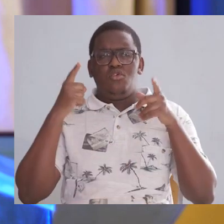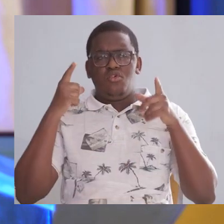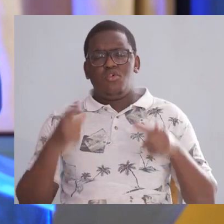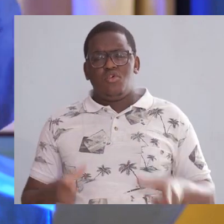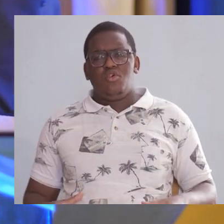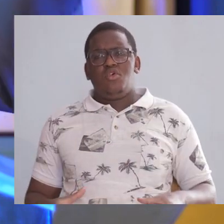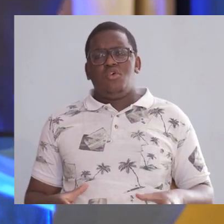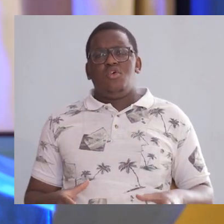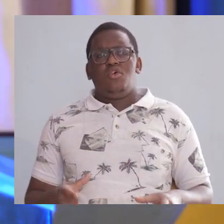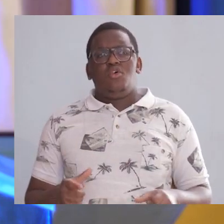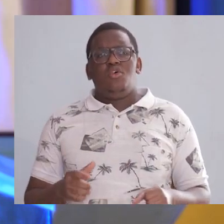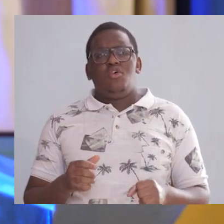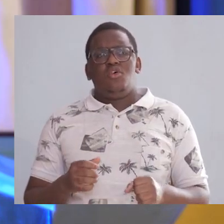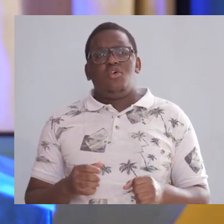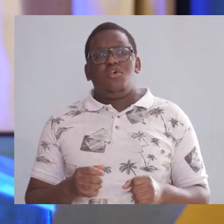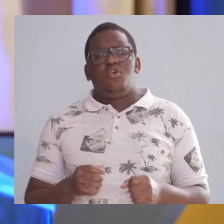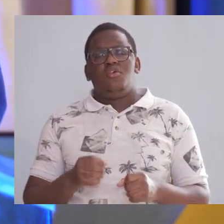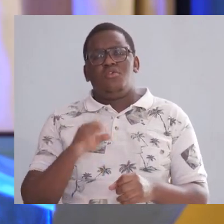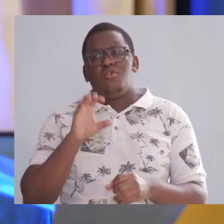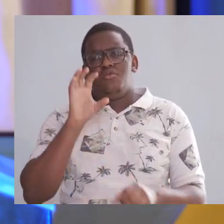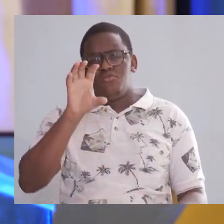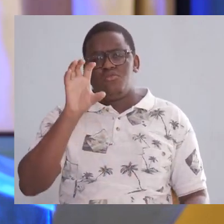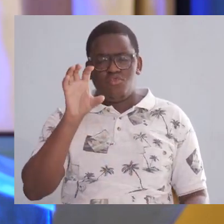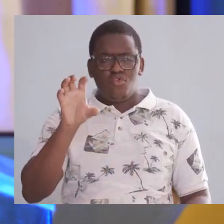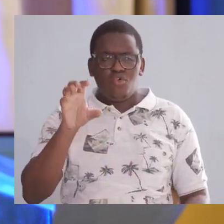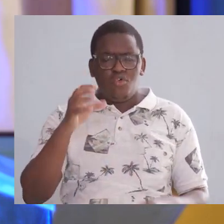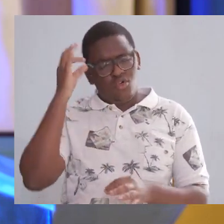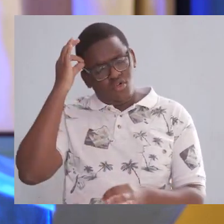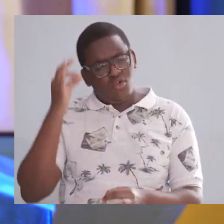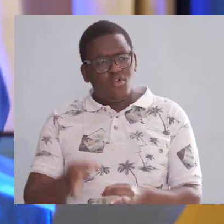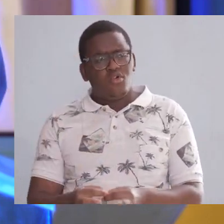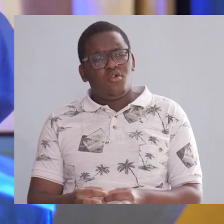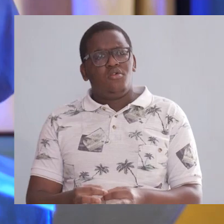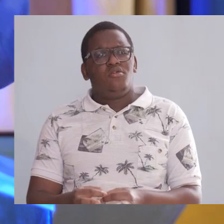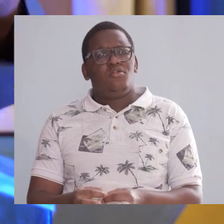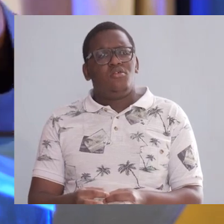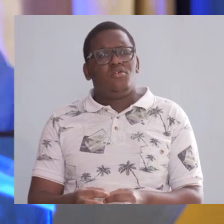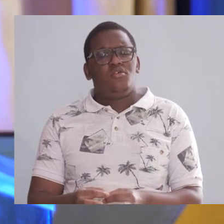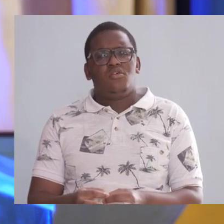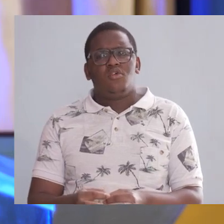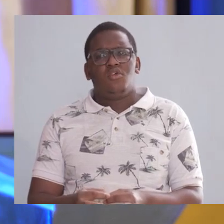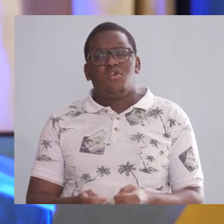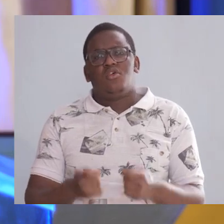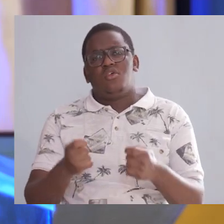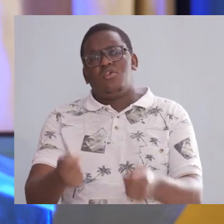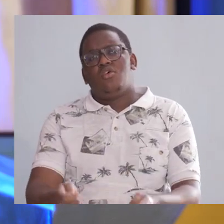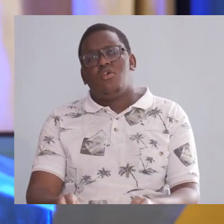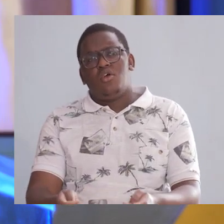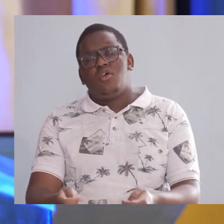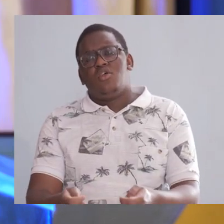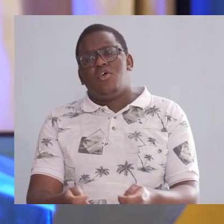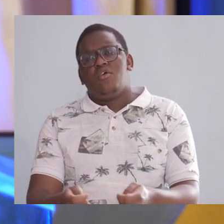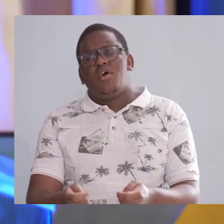One way of causing the devourer to be rebuked is you being faithful in your tithes and offerings to the Lord.